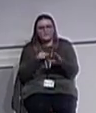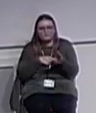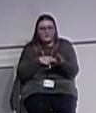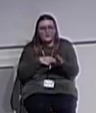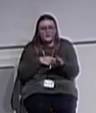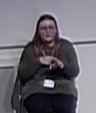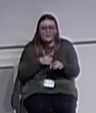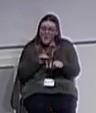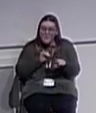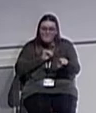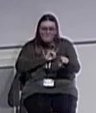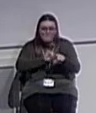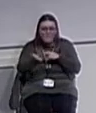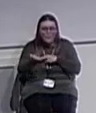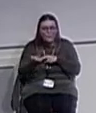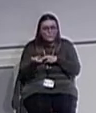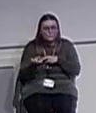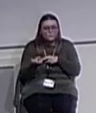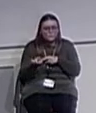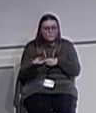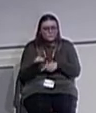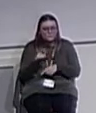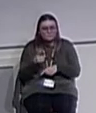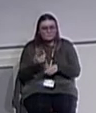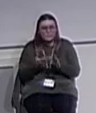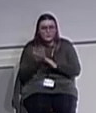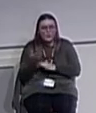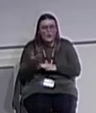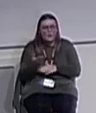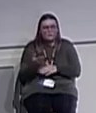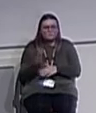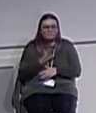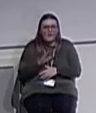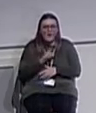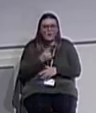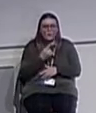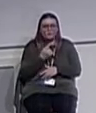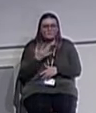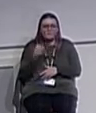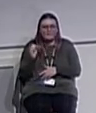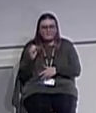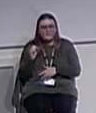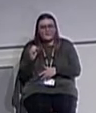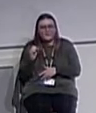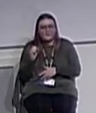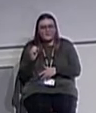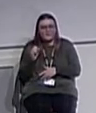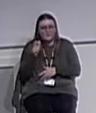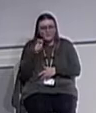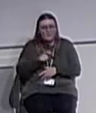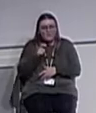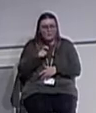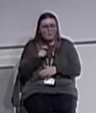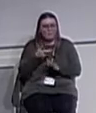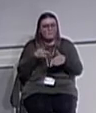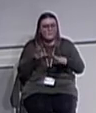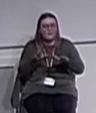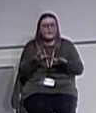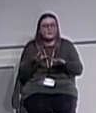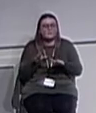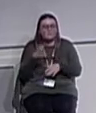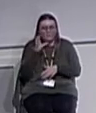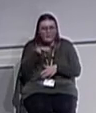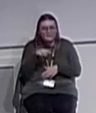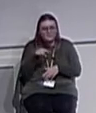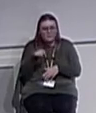get one, if they persevere. About 150 people have gone on placement this year, and so they're out there in a company. Some of